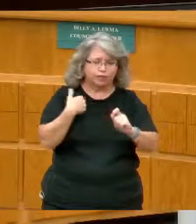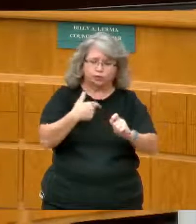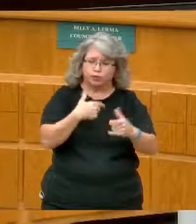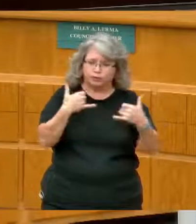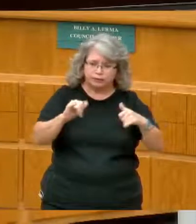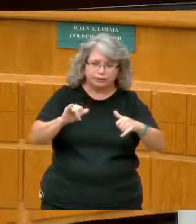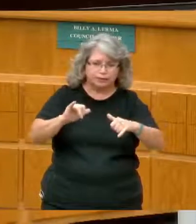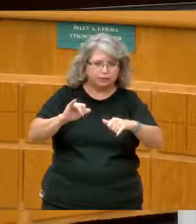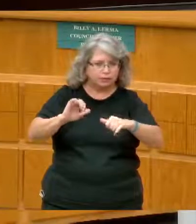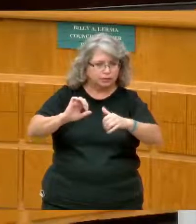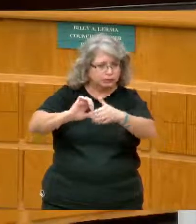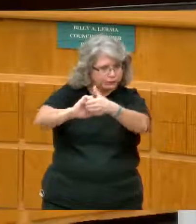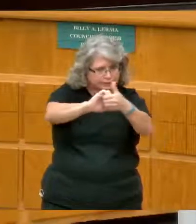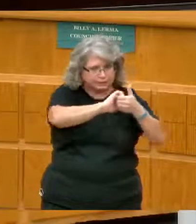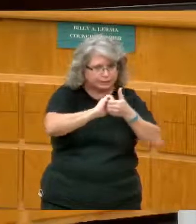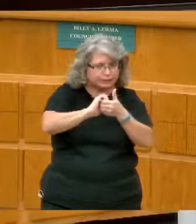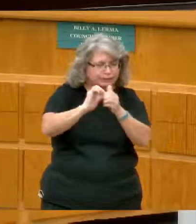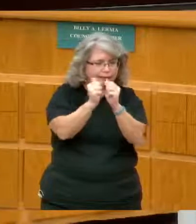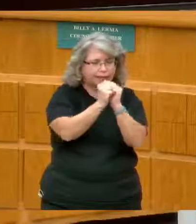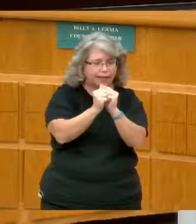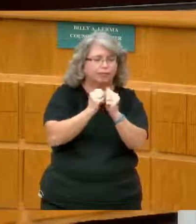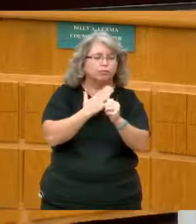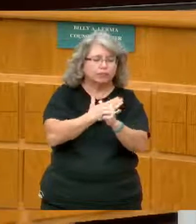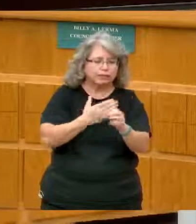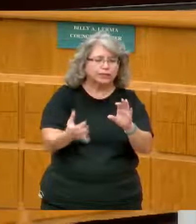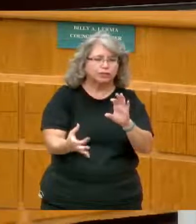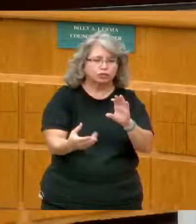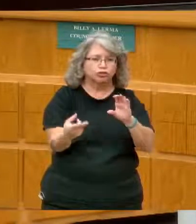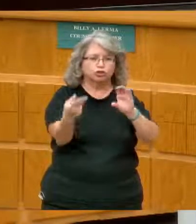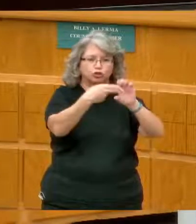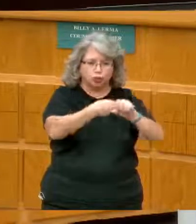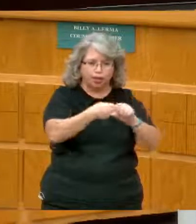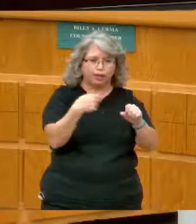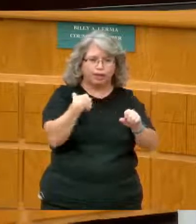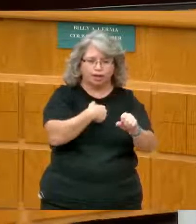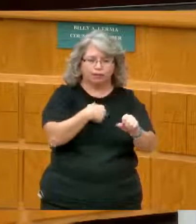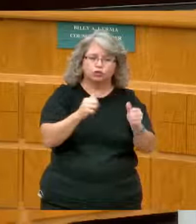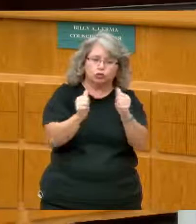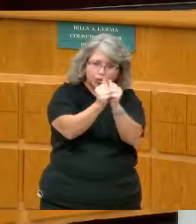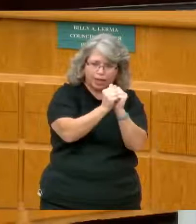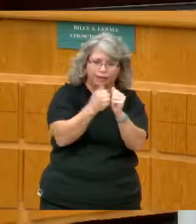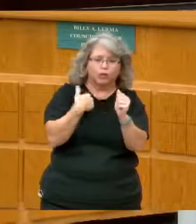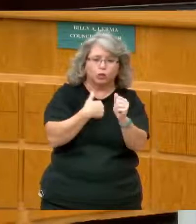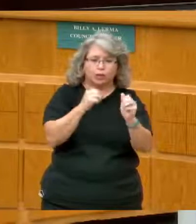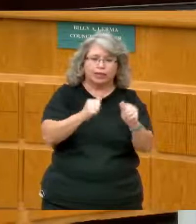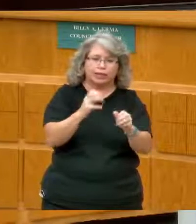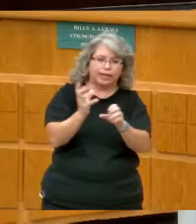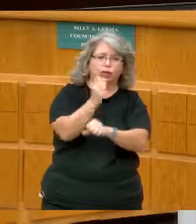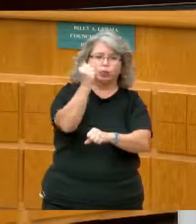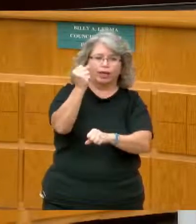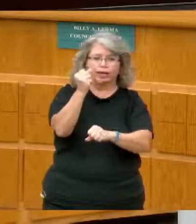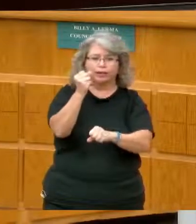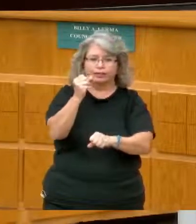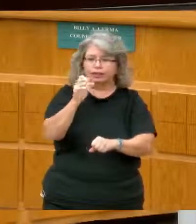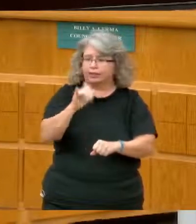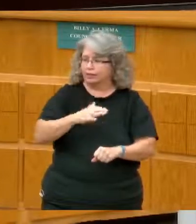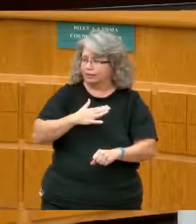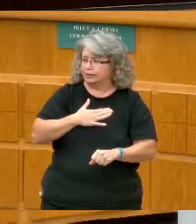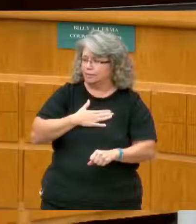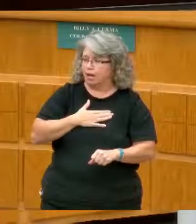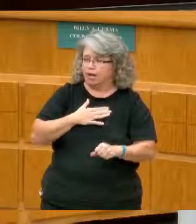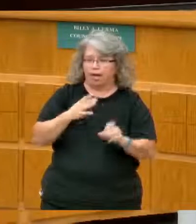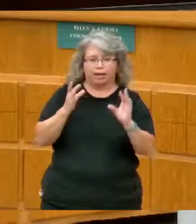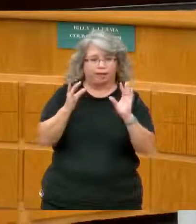So please join the fight, because I do believe together we can win. Those are my prepared remarks that I had for us